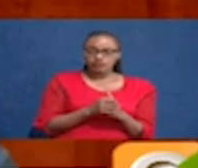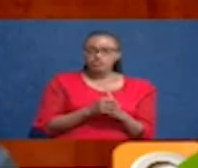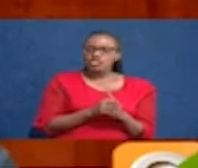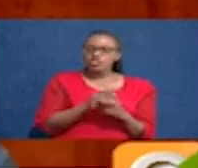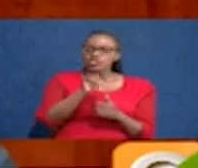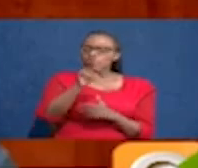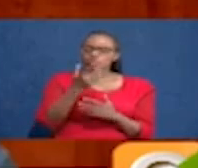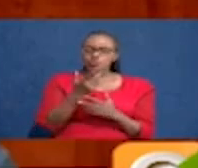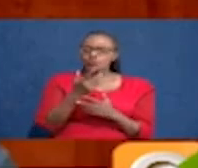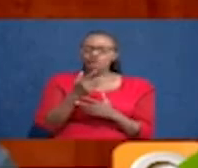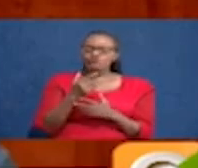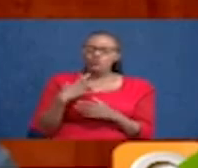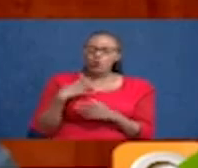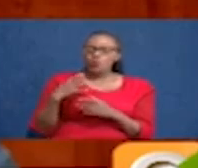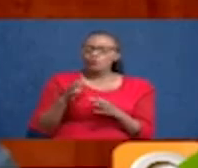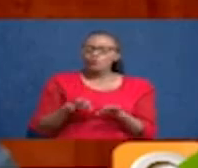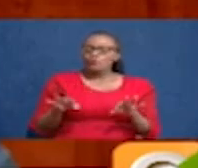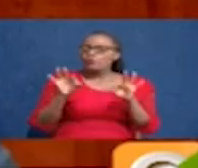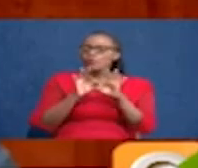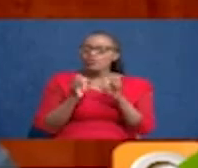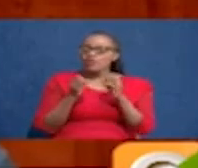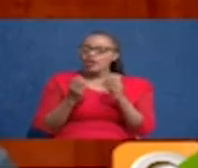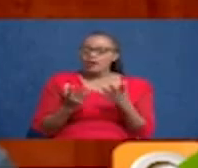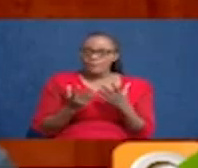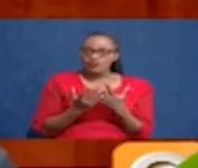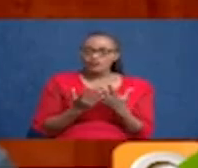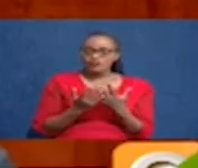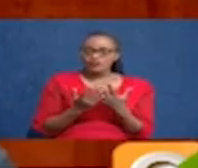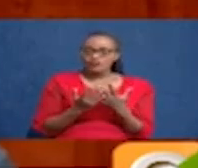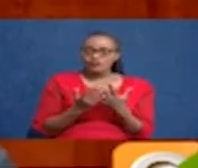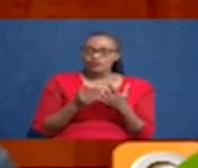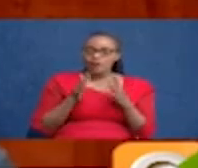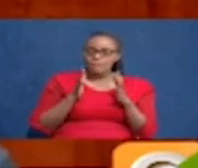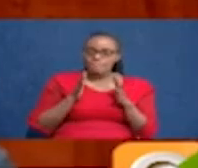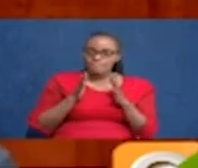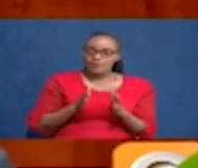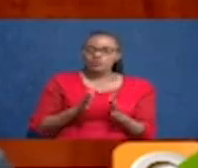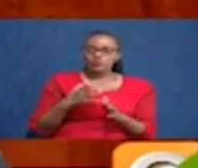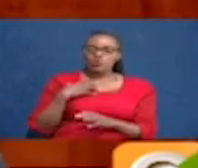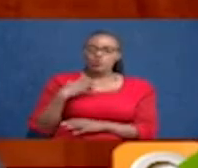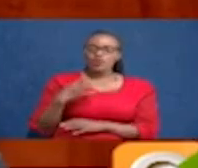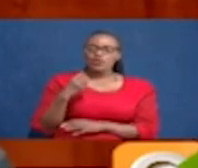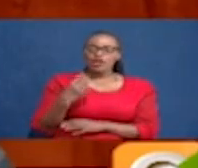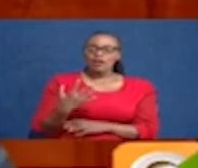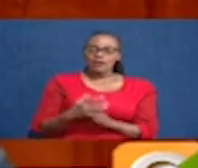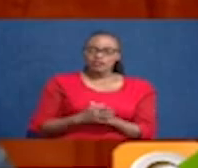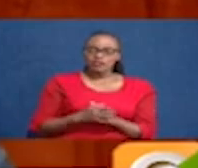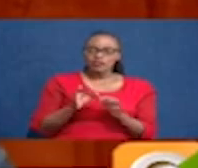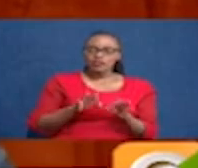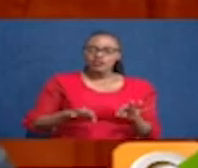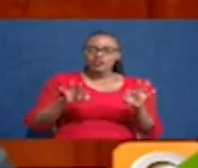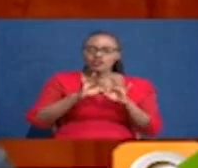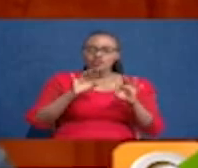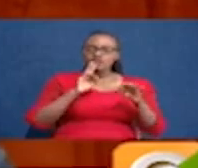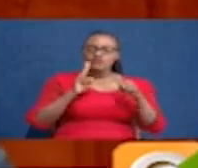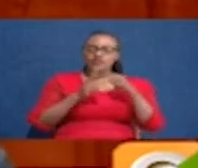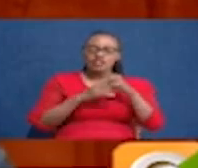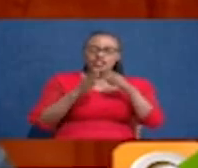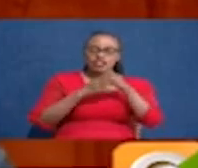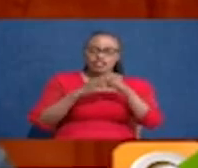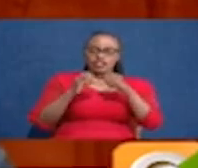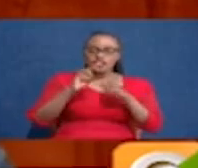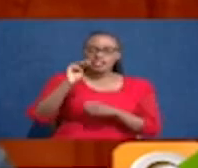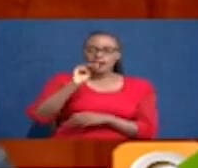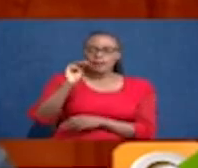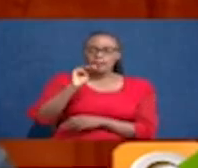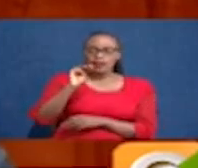What is your net worth in terms of personal wealth? I'm worth 790 million.